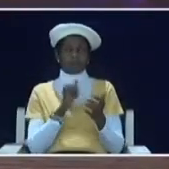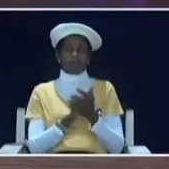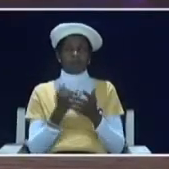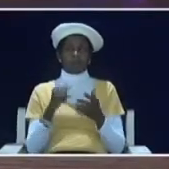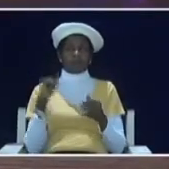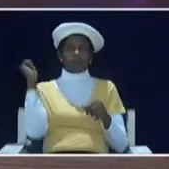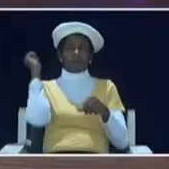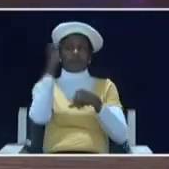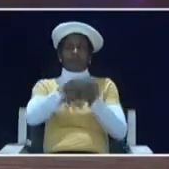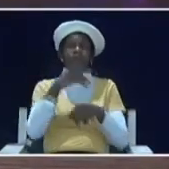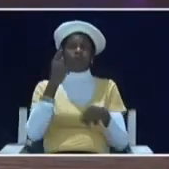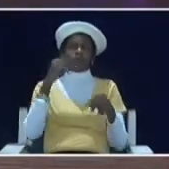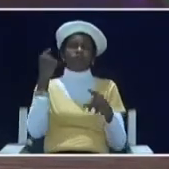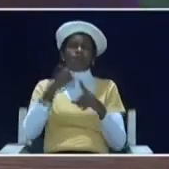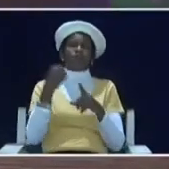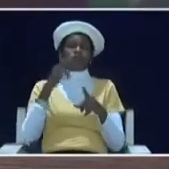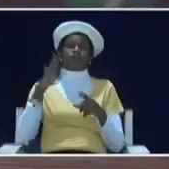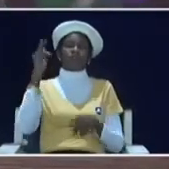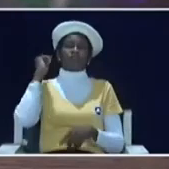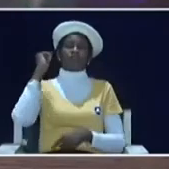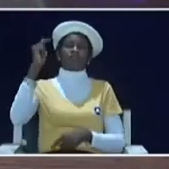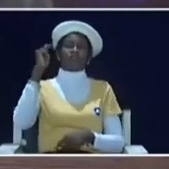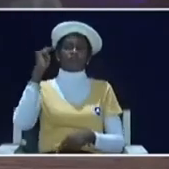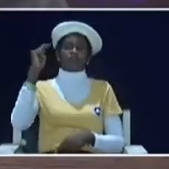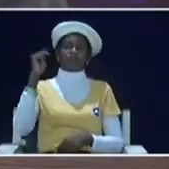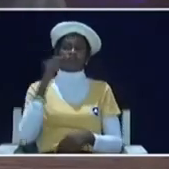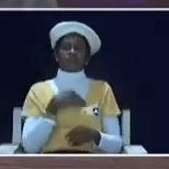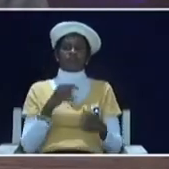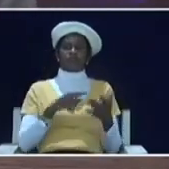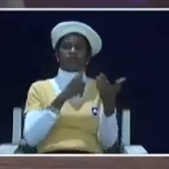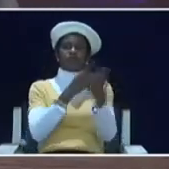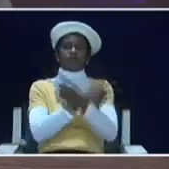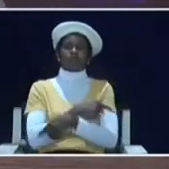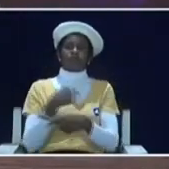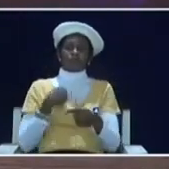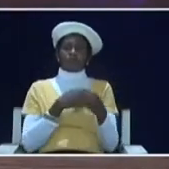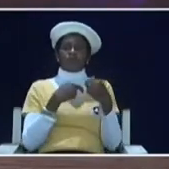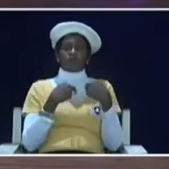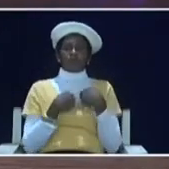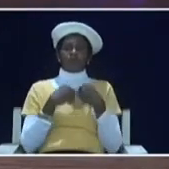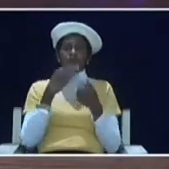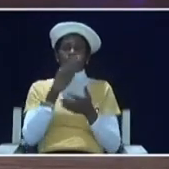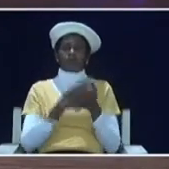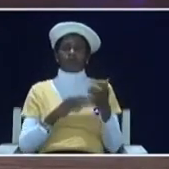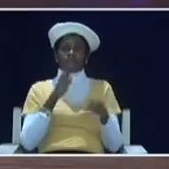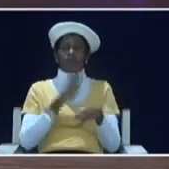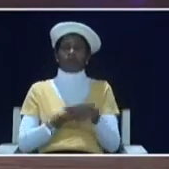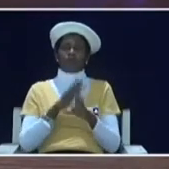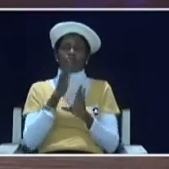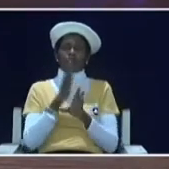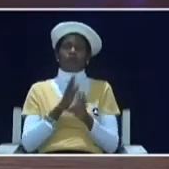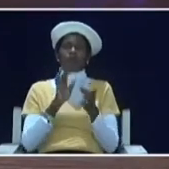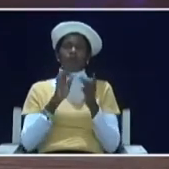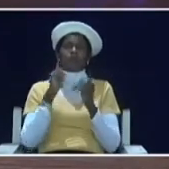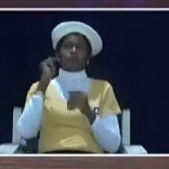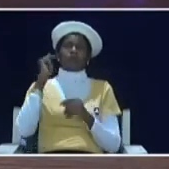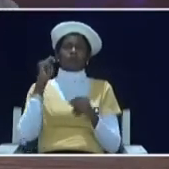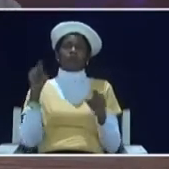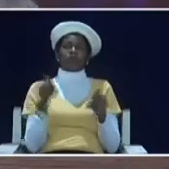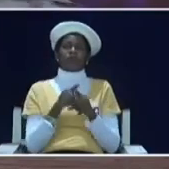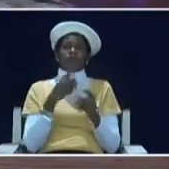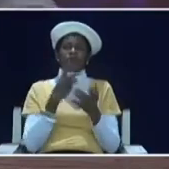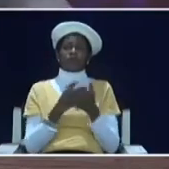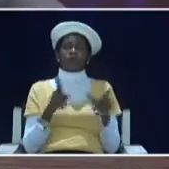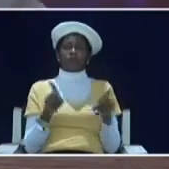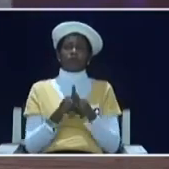overcame by the word of their testimonies. And today we have some online testimonies as well as